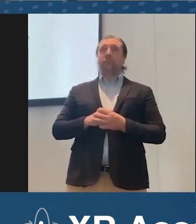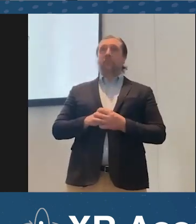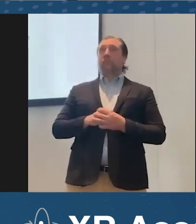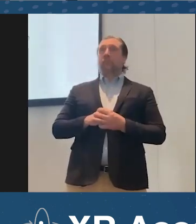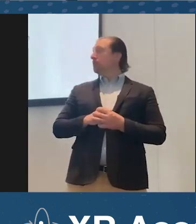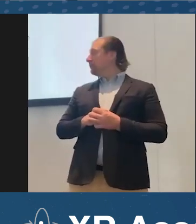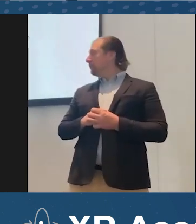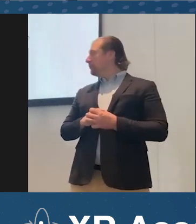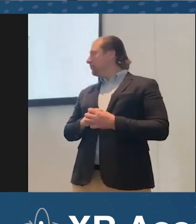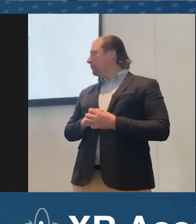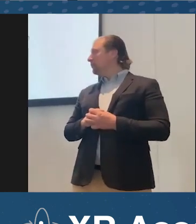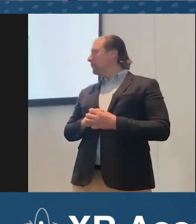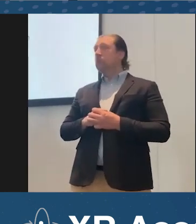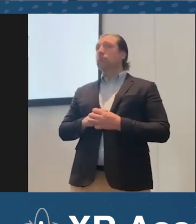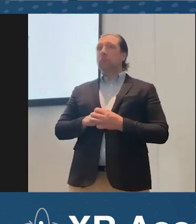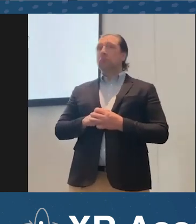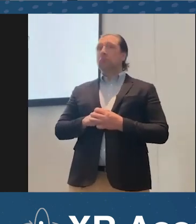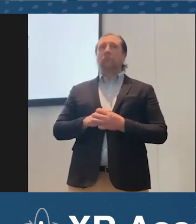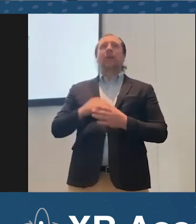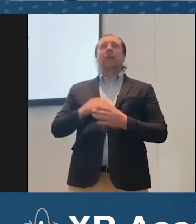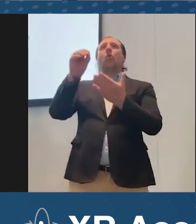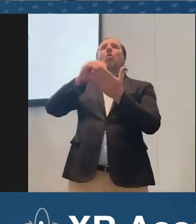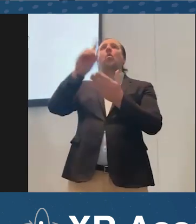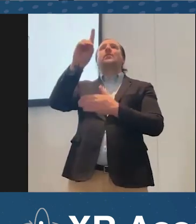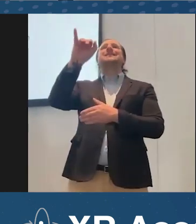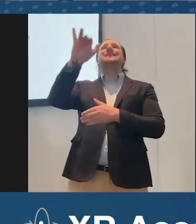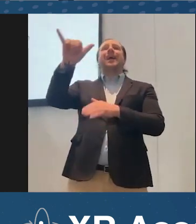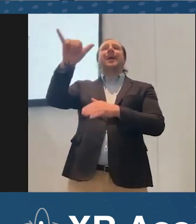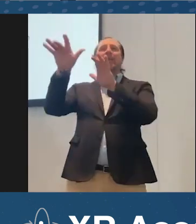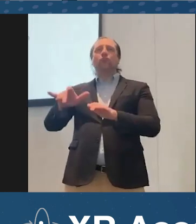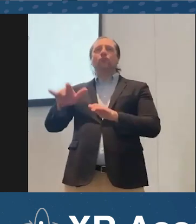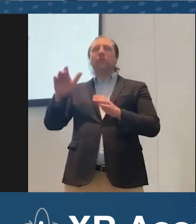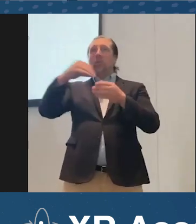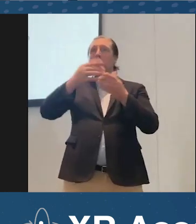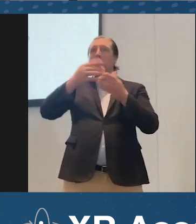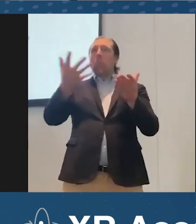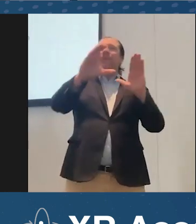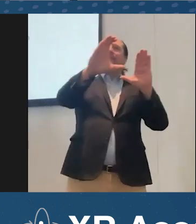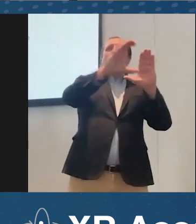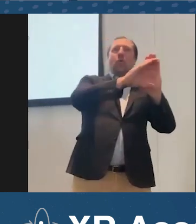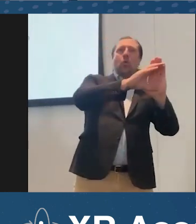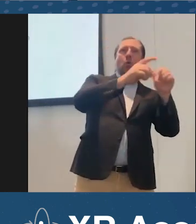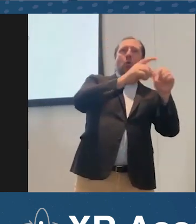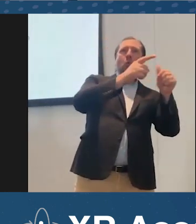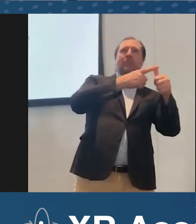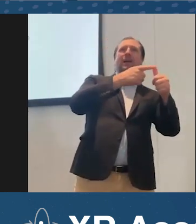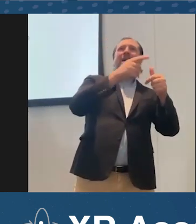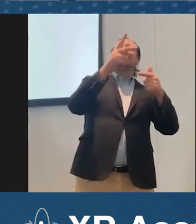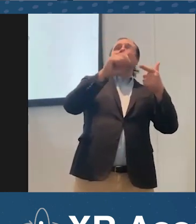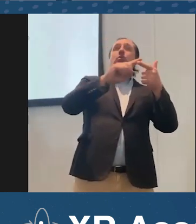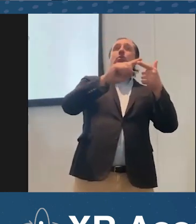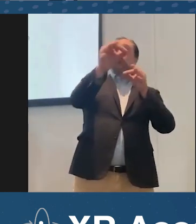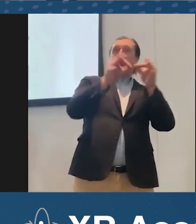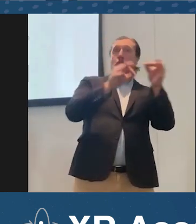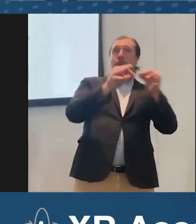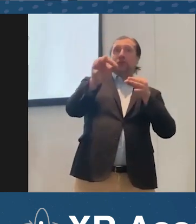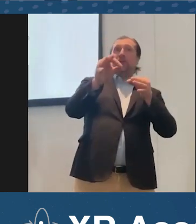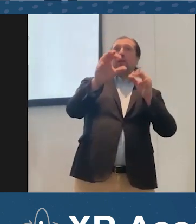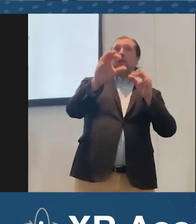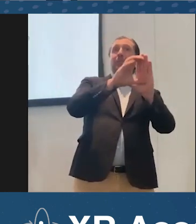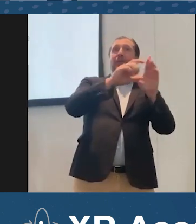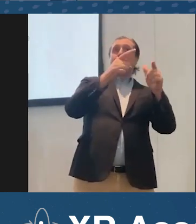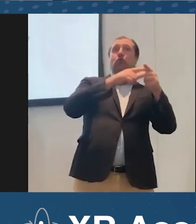data in each diary entry included a photo, a description of that photo, the